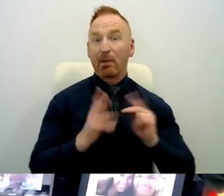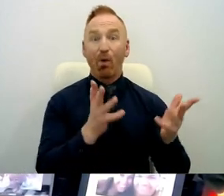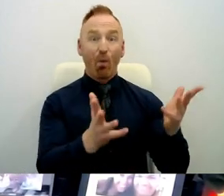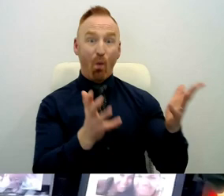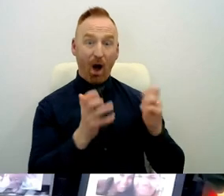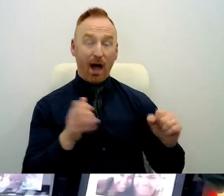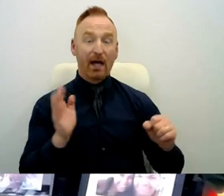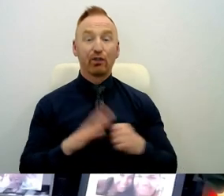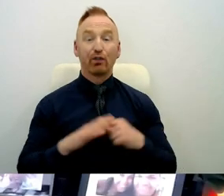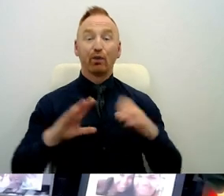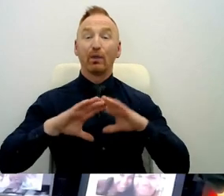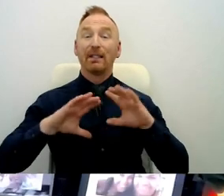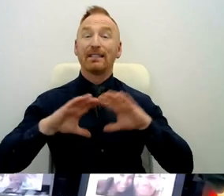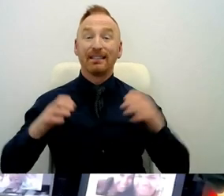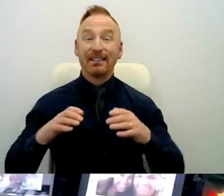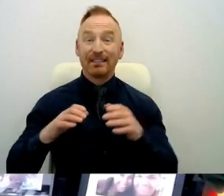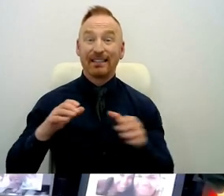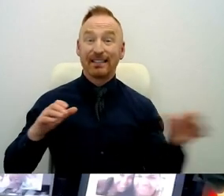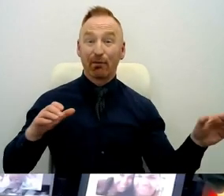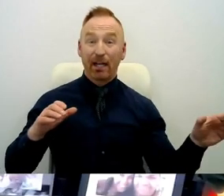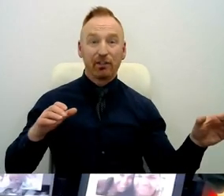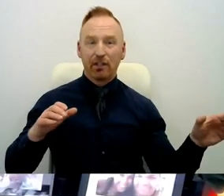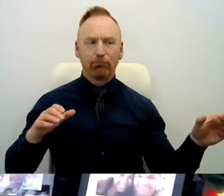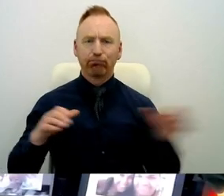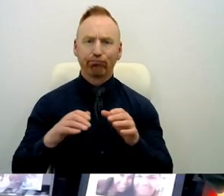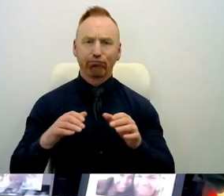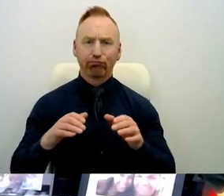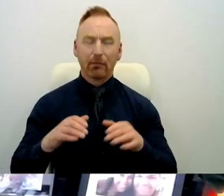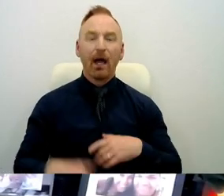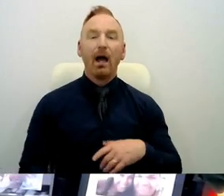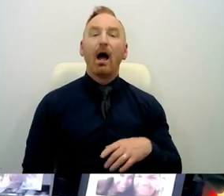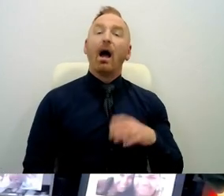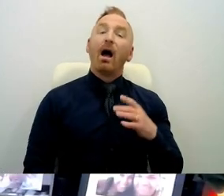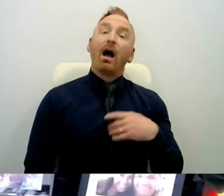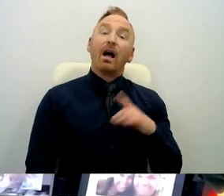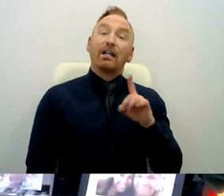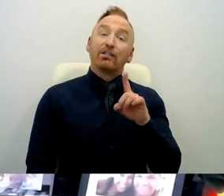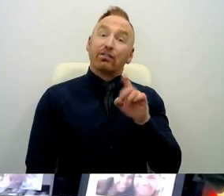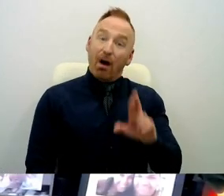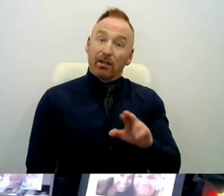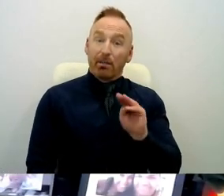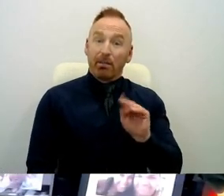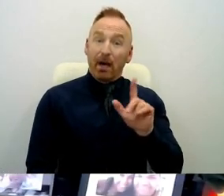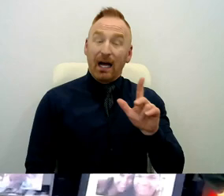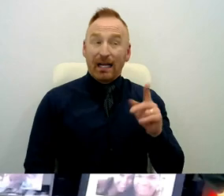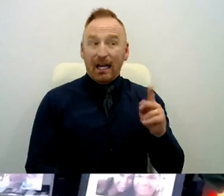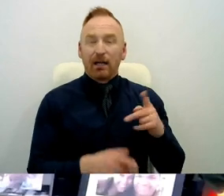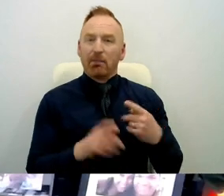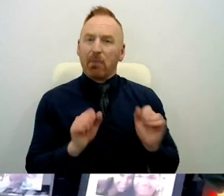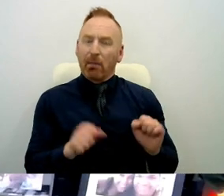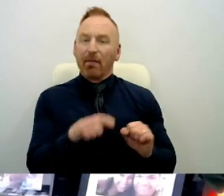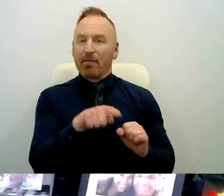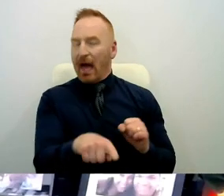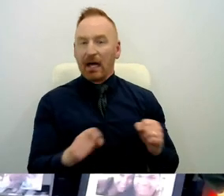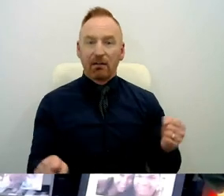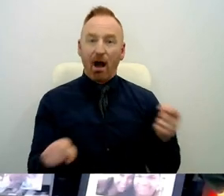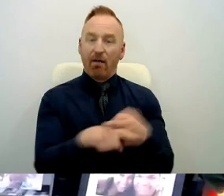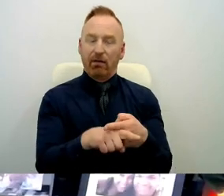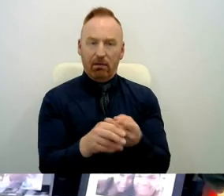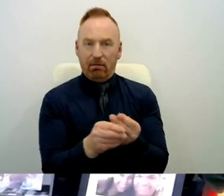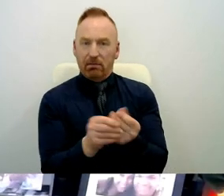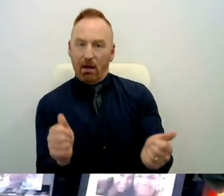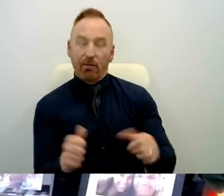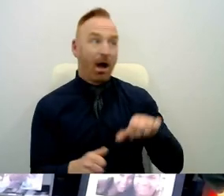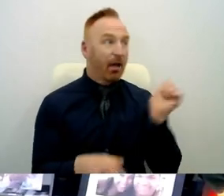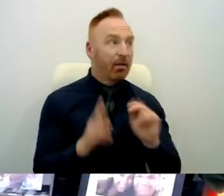fighters in support of desegregation. Dr. King admonished those who would have preferred the conflict itself to just go away, and those